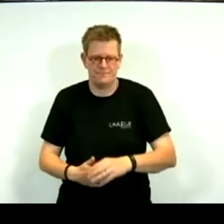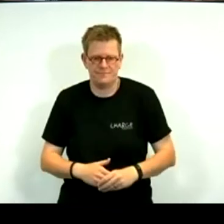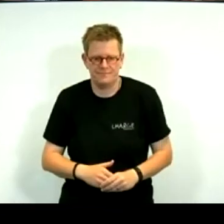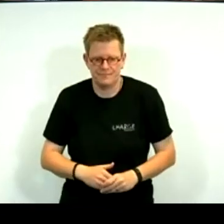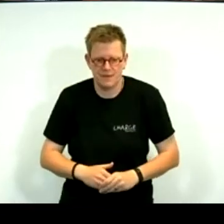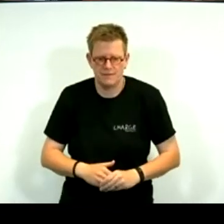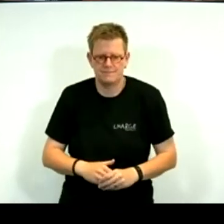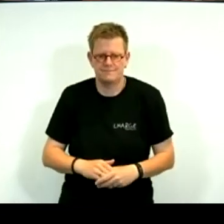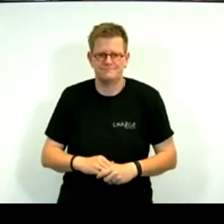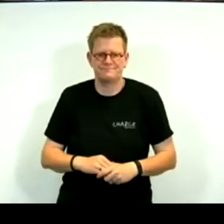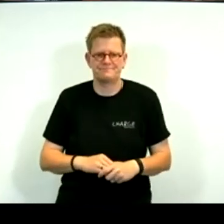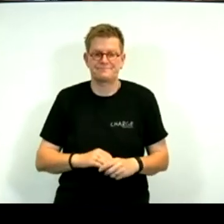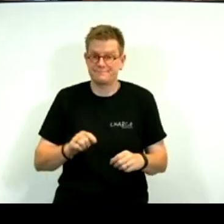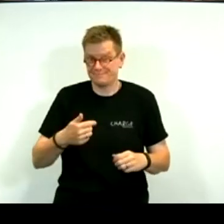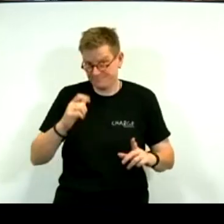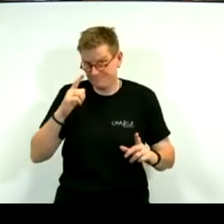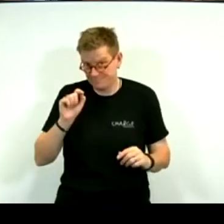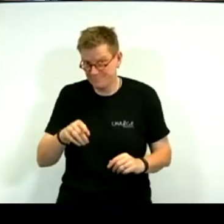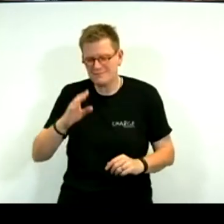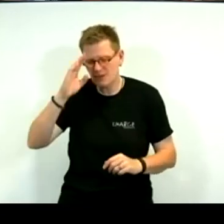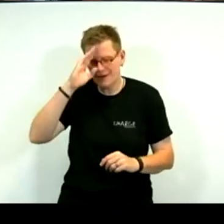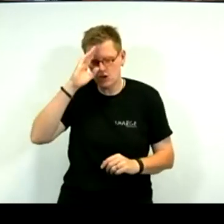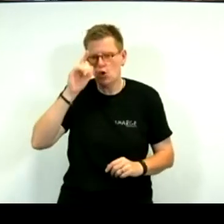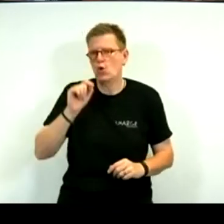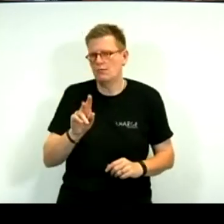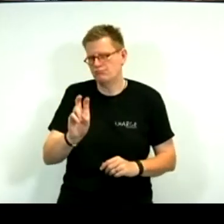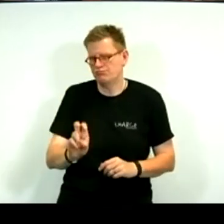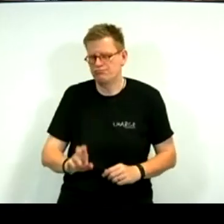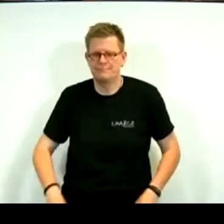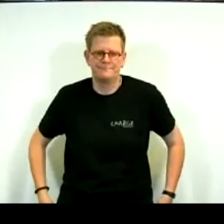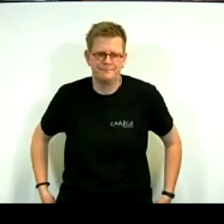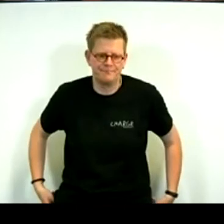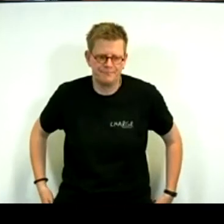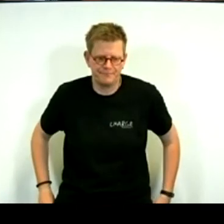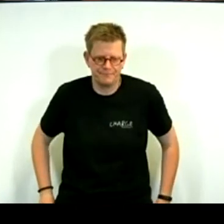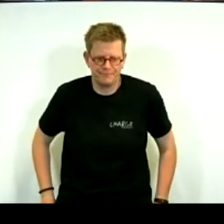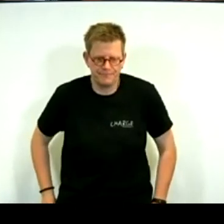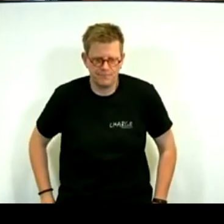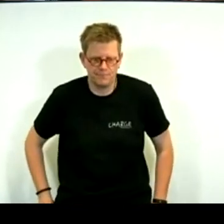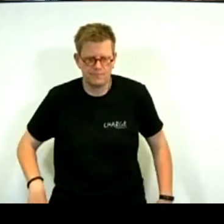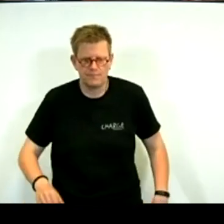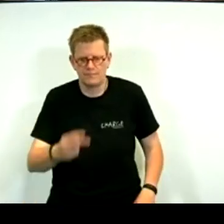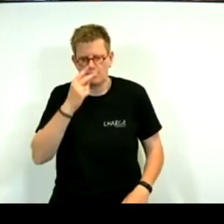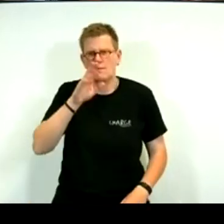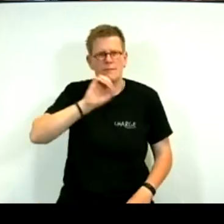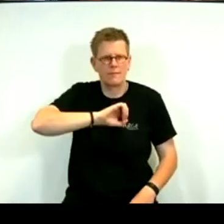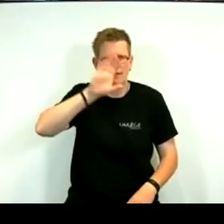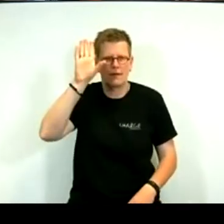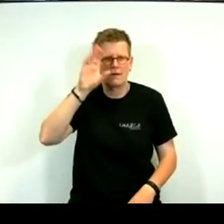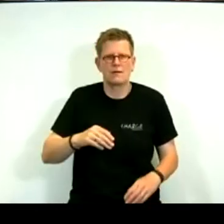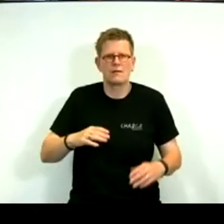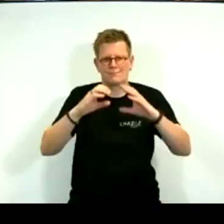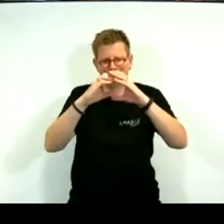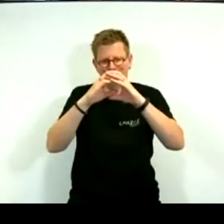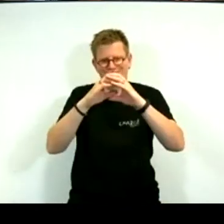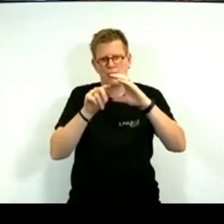boy I work with, and you can see his iris coloboma very clearly because my flash, I took the